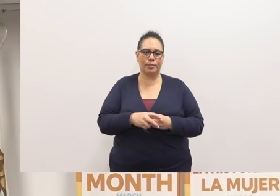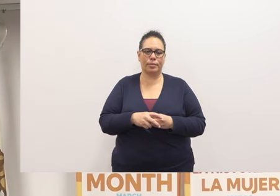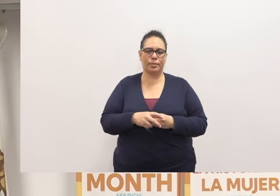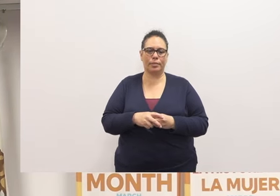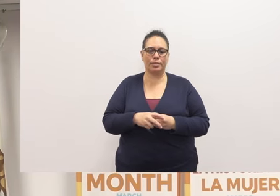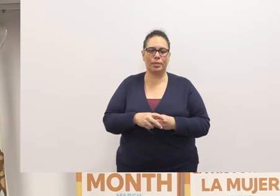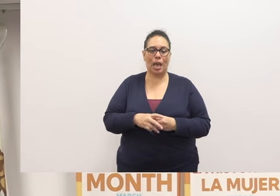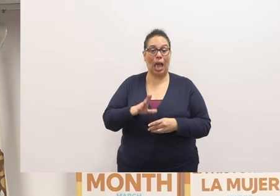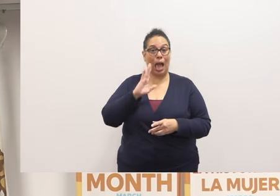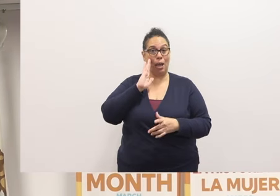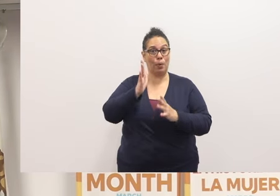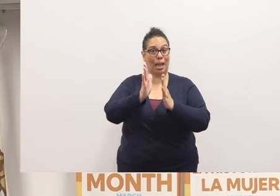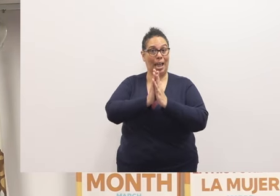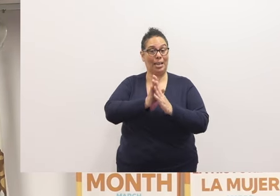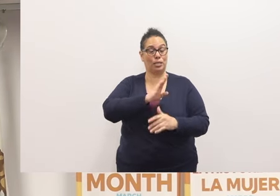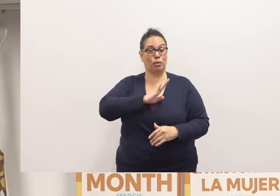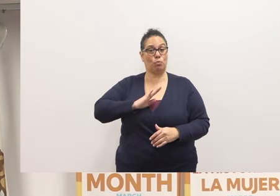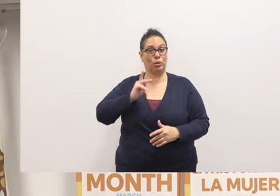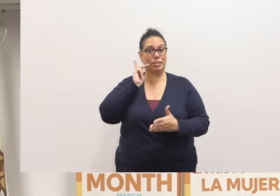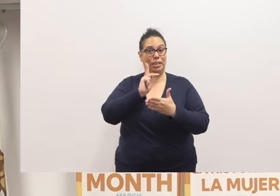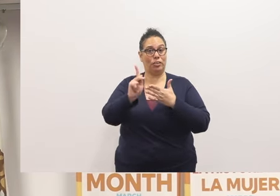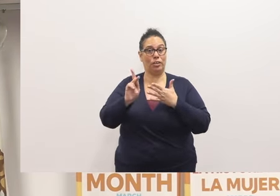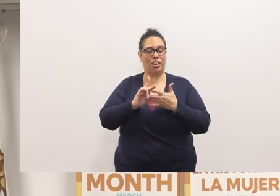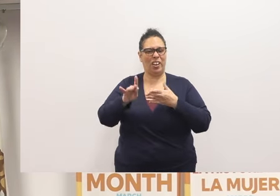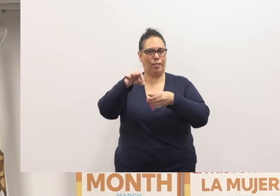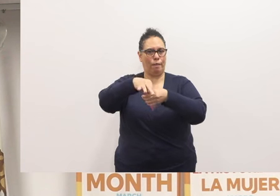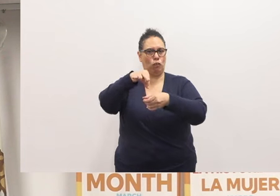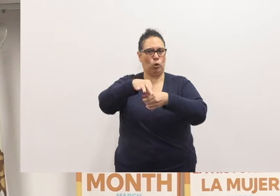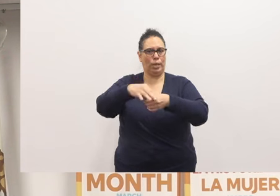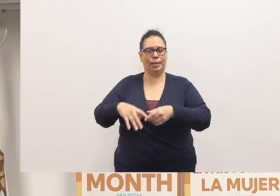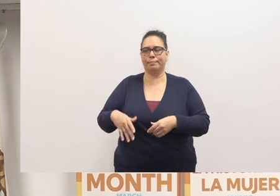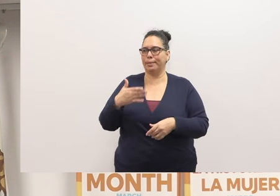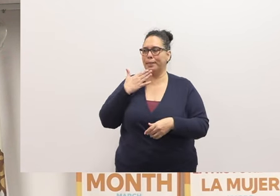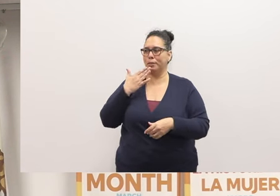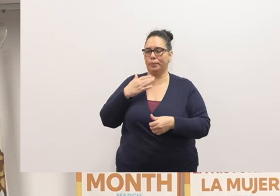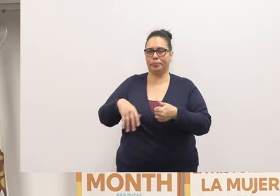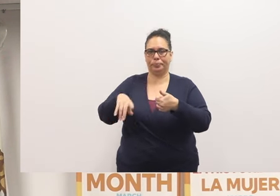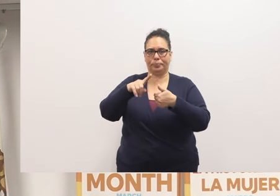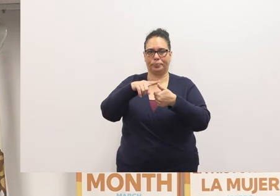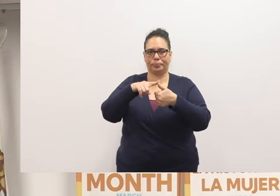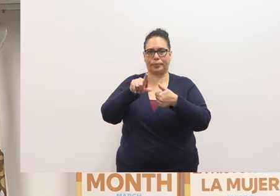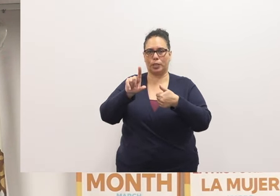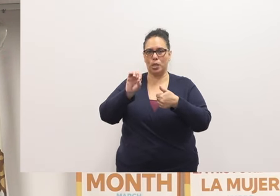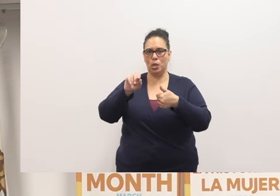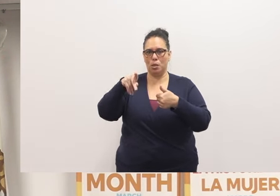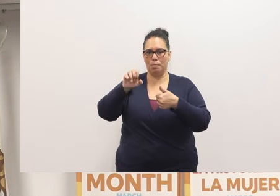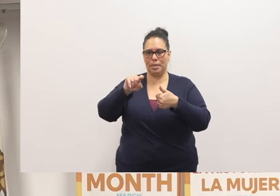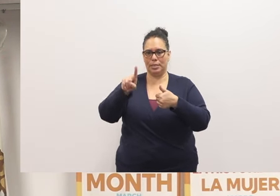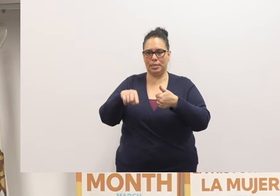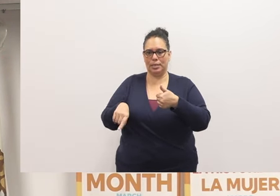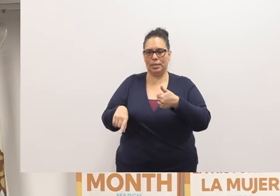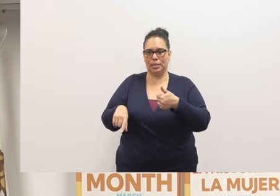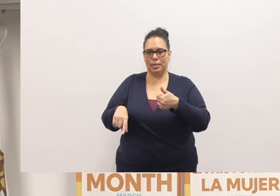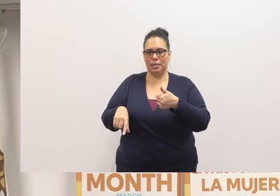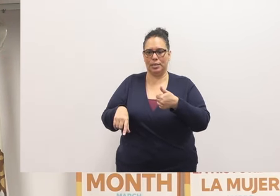And I will ask our board secretary to take a roll call vote. Thank you. Member Lopez?